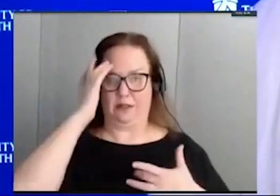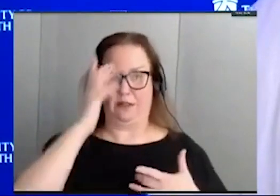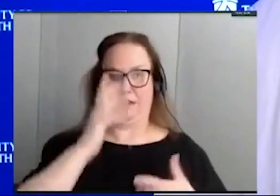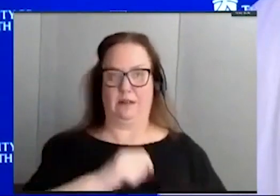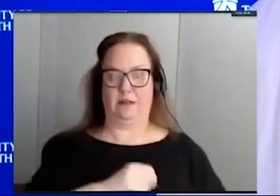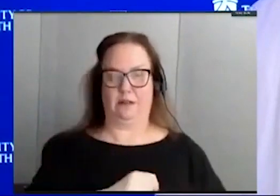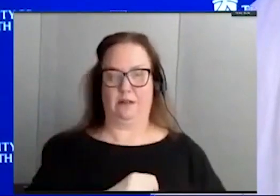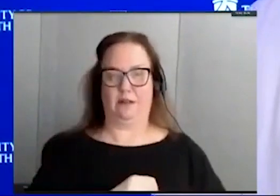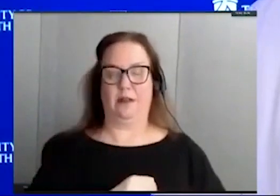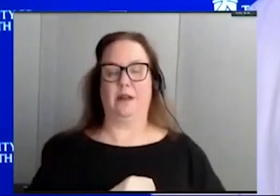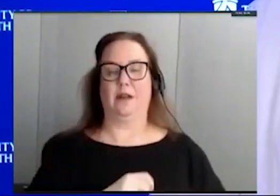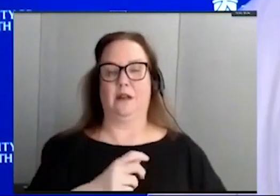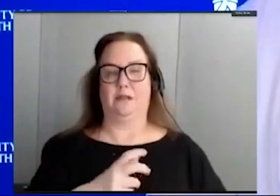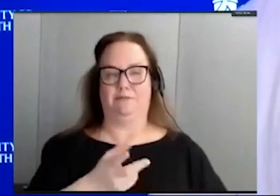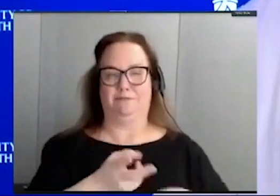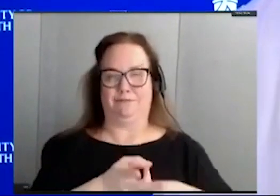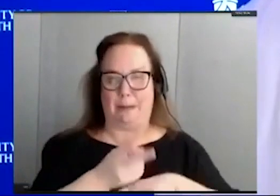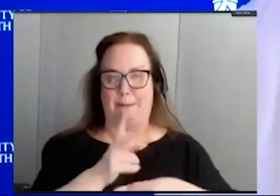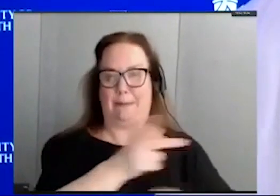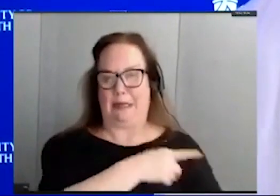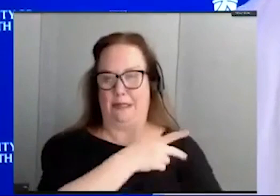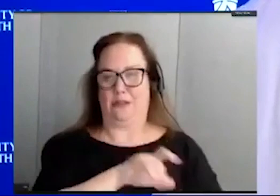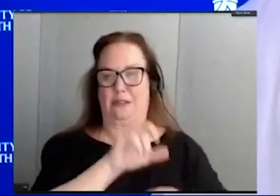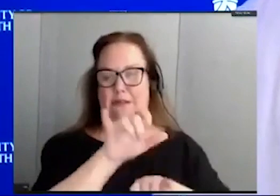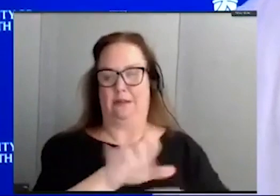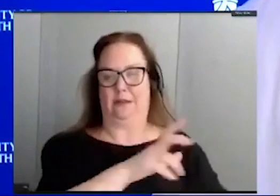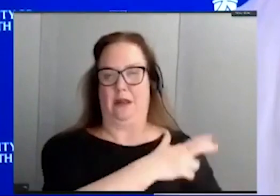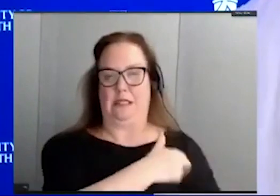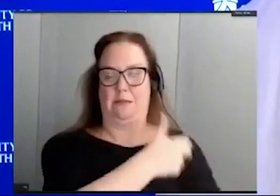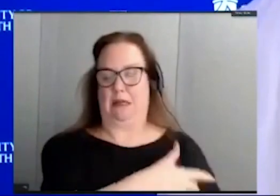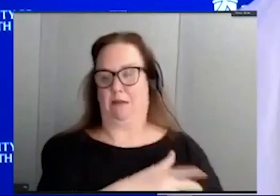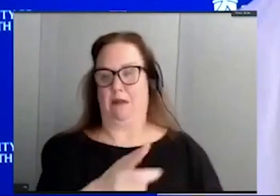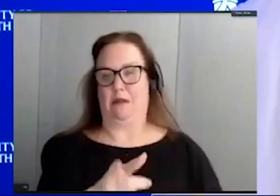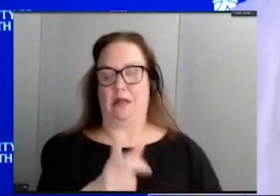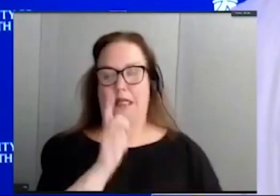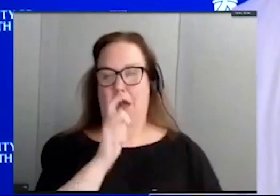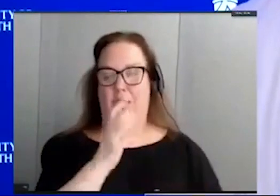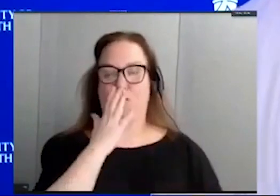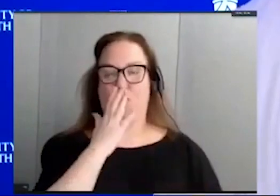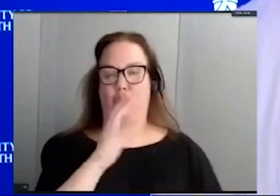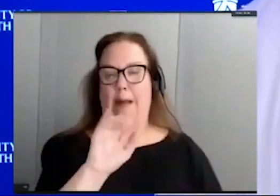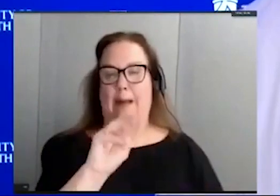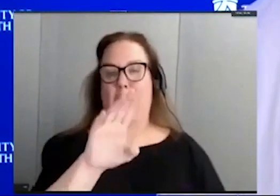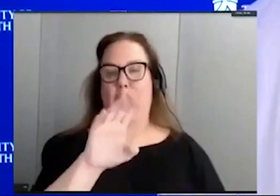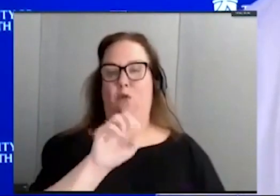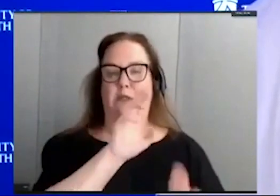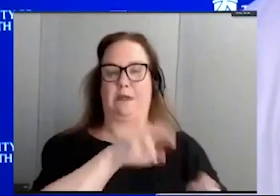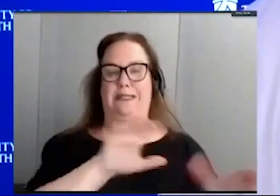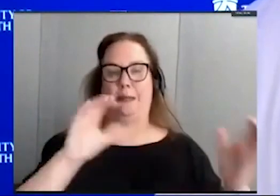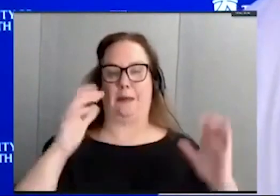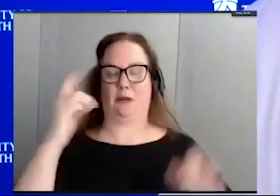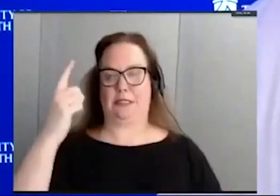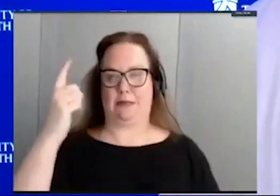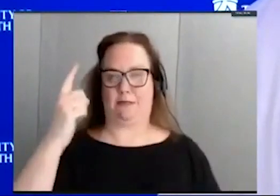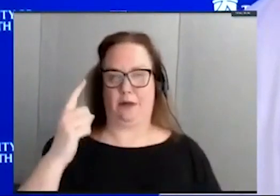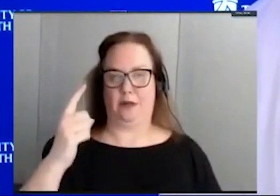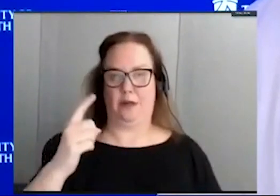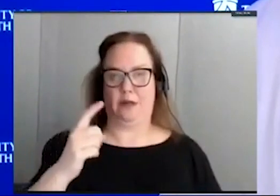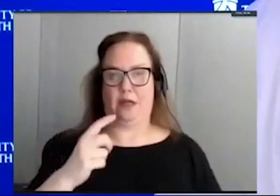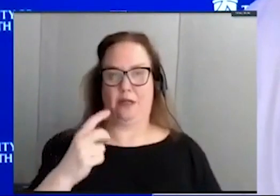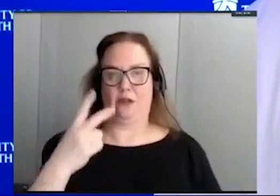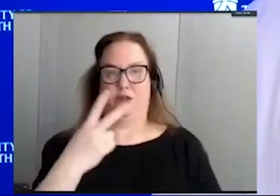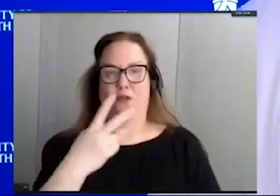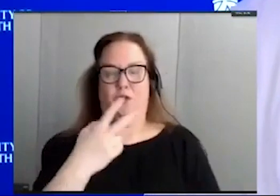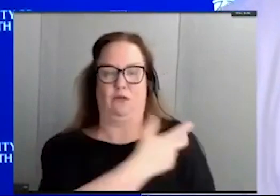them, convalescent patients, they don't have as good immune response as compared to somebody who, say, got 2 doses of the